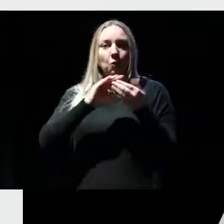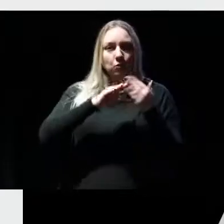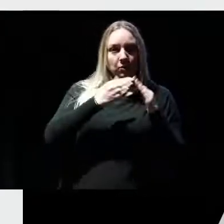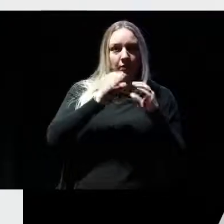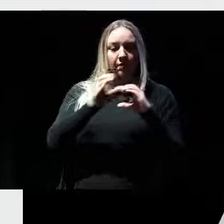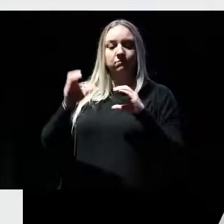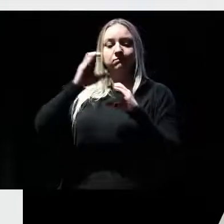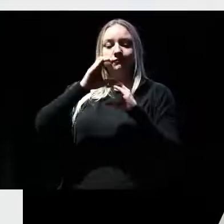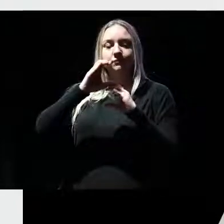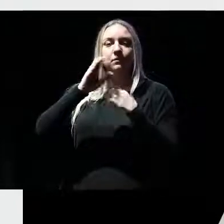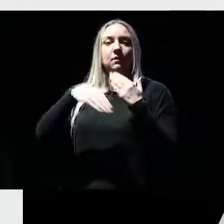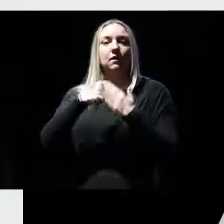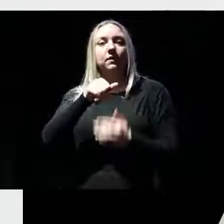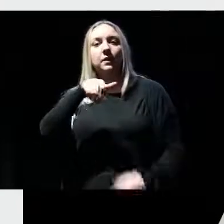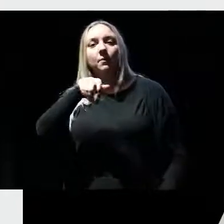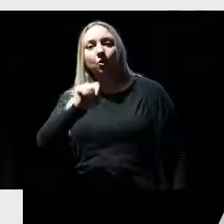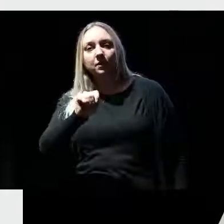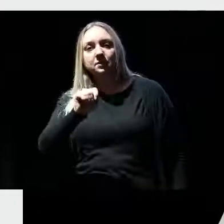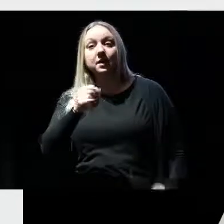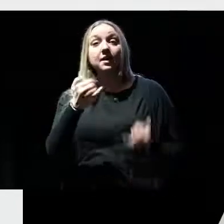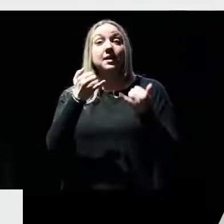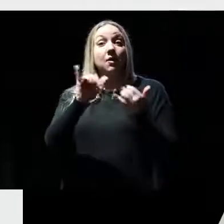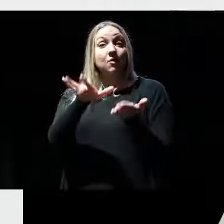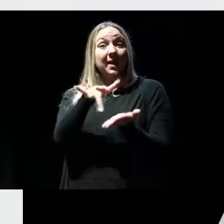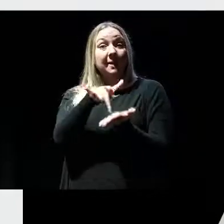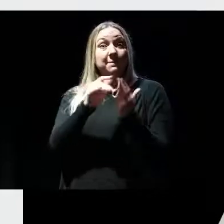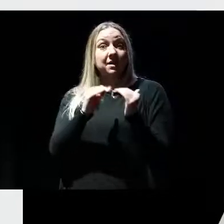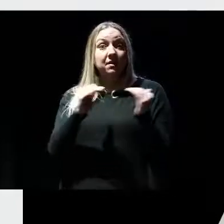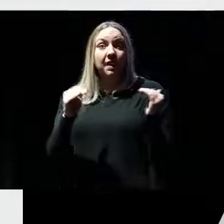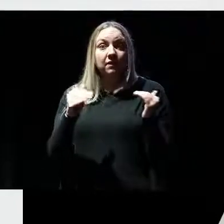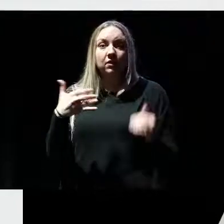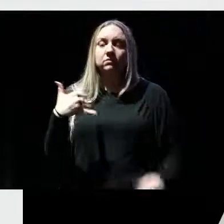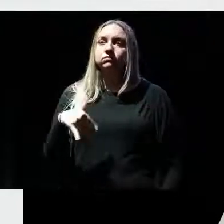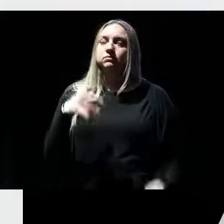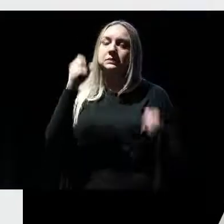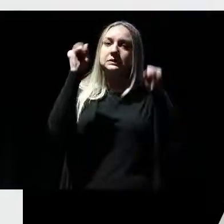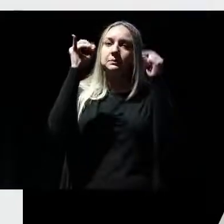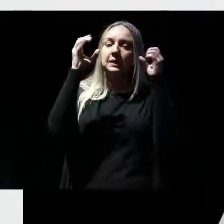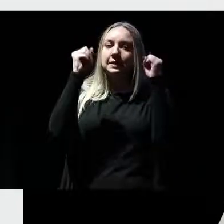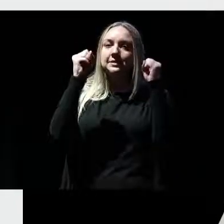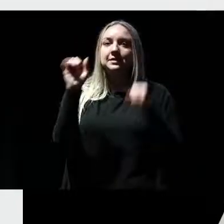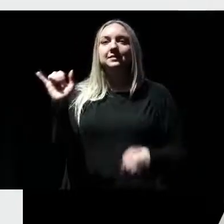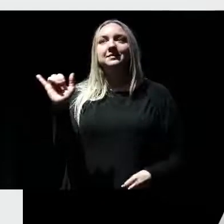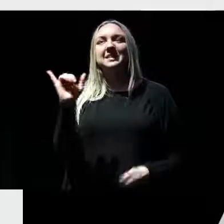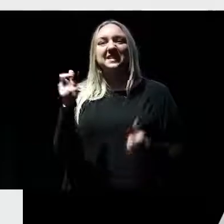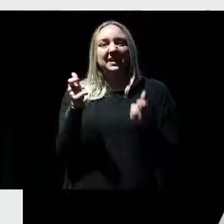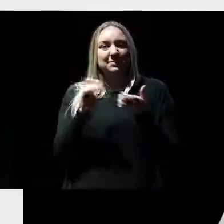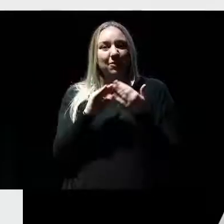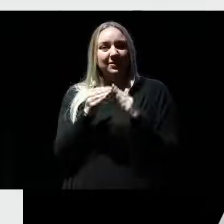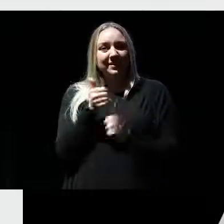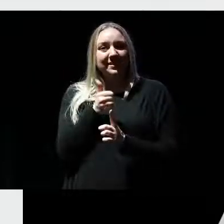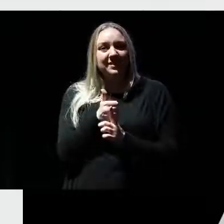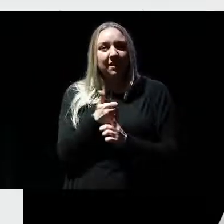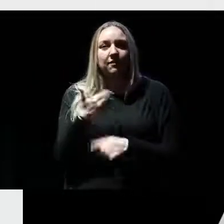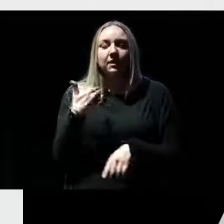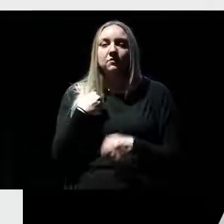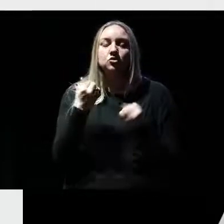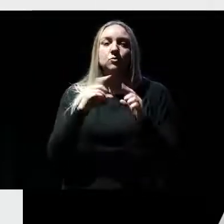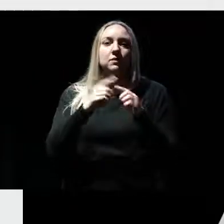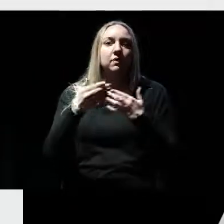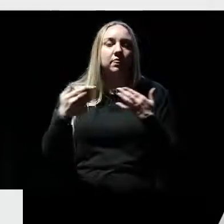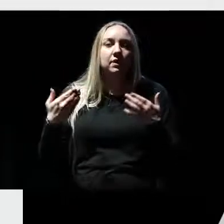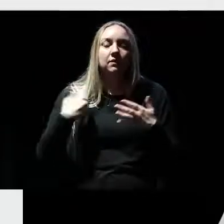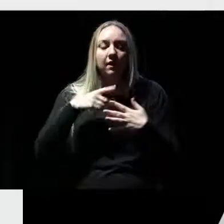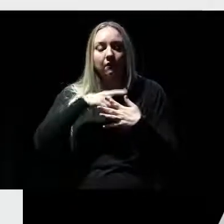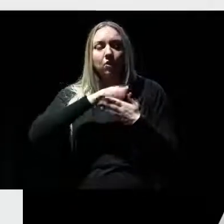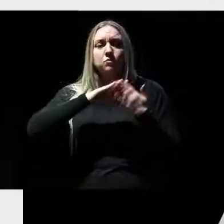the community spaces, it's an incredible amalgam. It's almost a small city in and of itself. It's everything from community